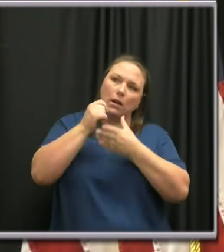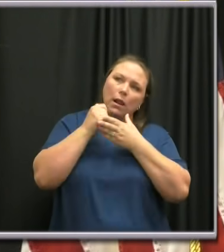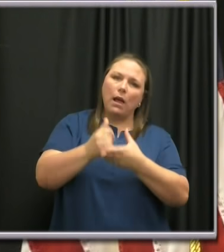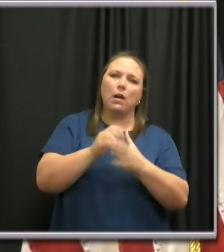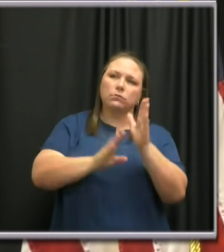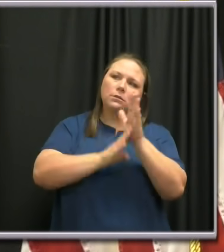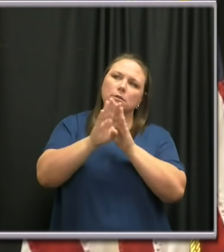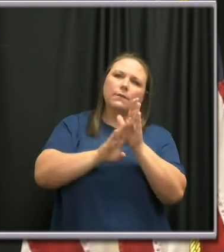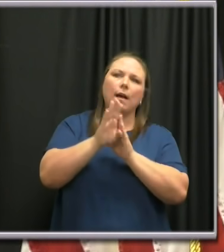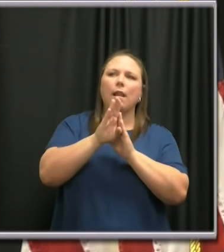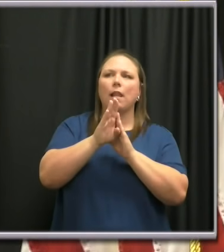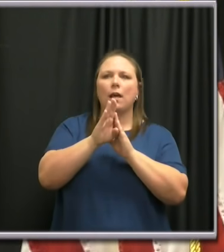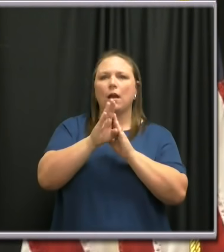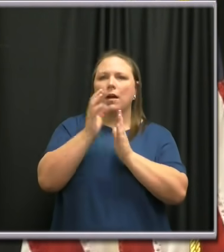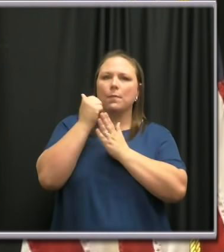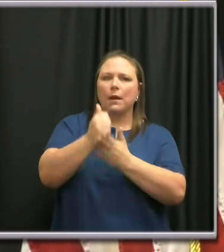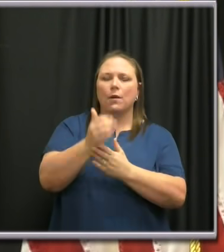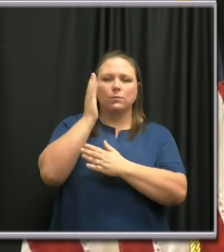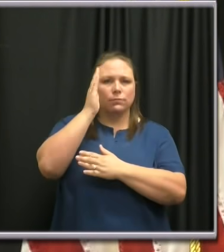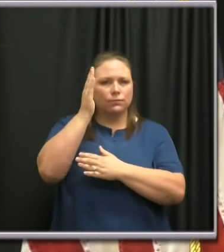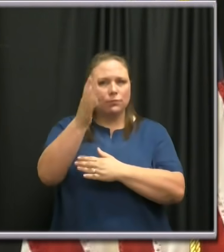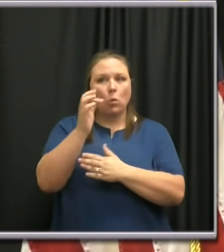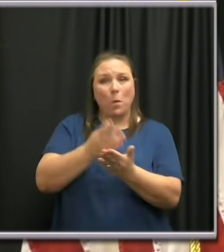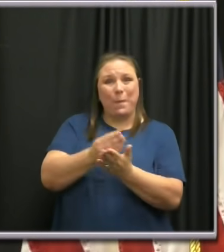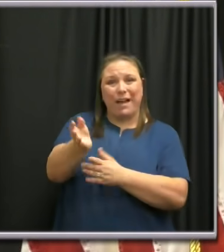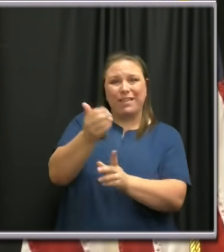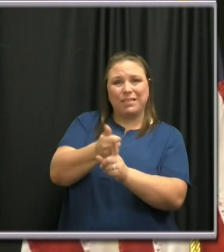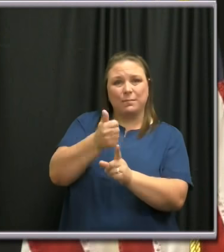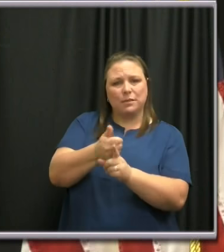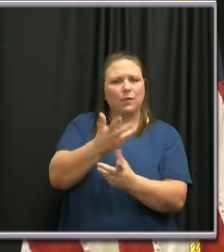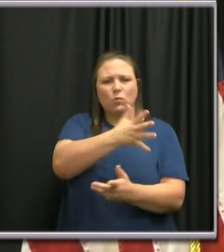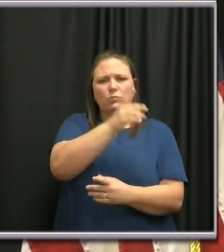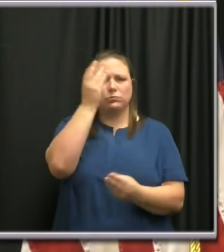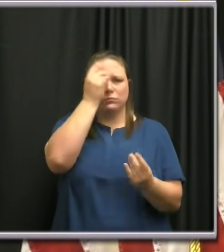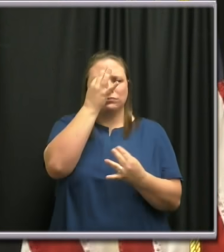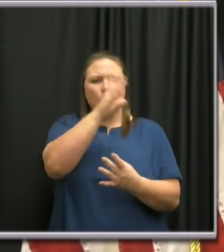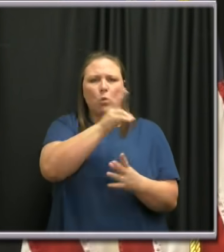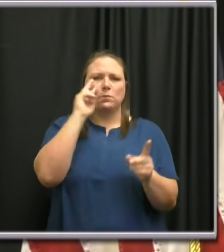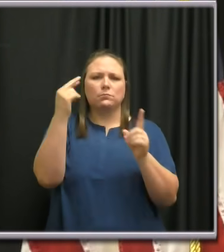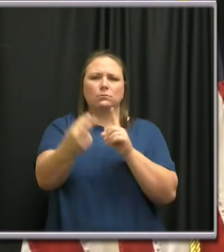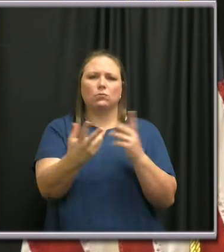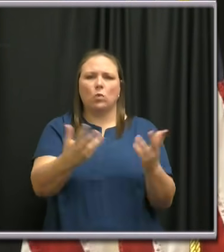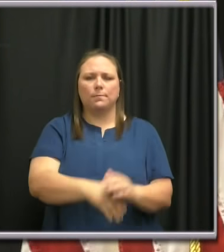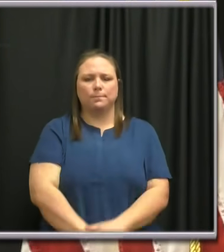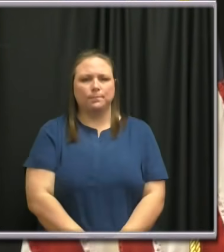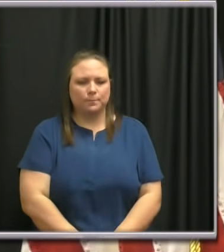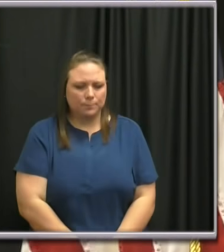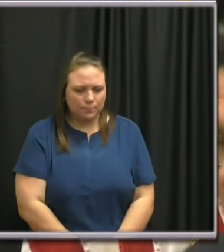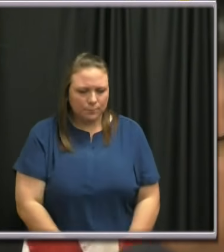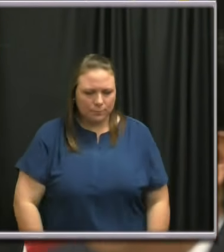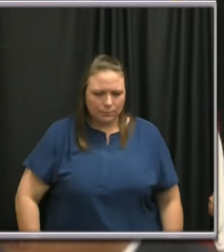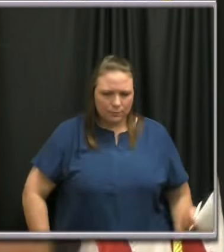or or possibly even purchasing themselves. Thanks. Thank you, Jeremy. Dr. Jahangir.